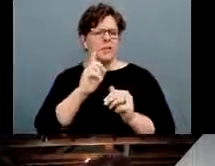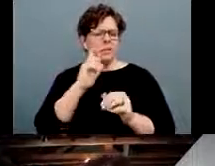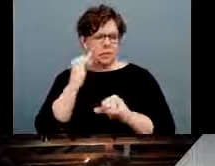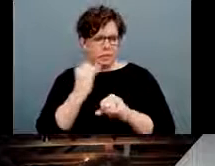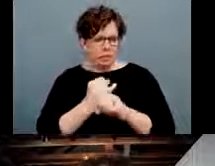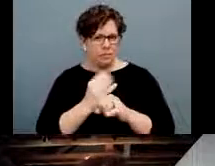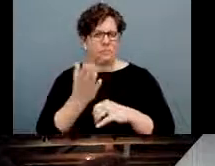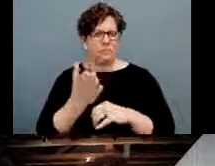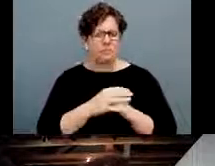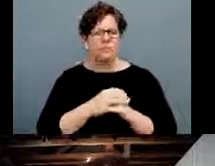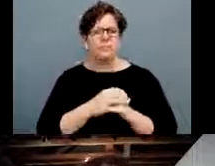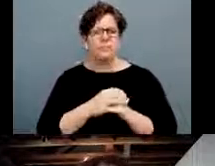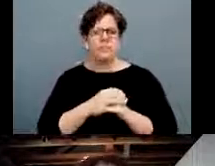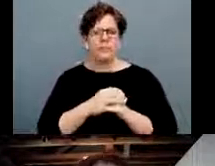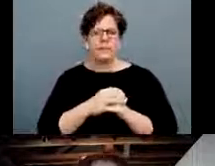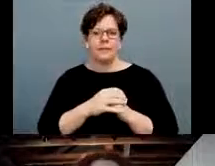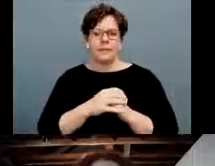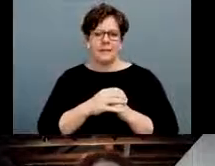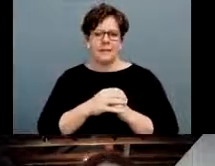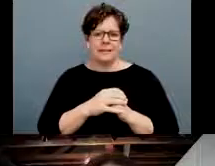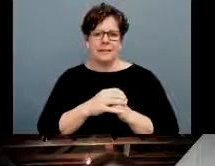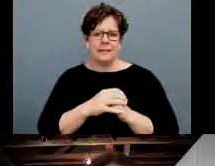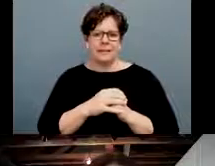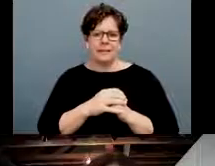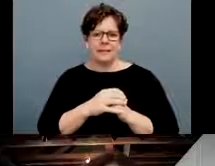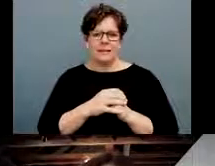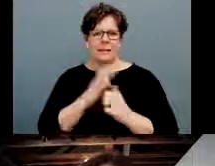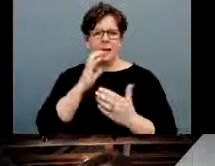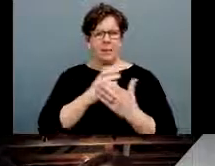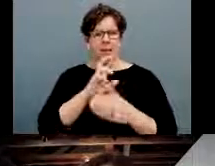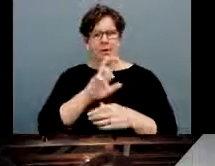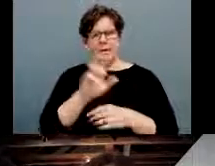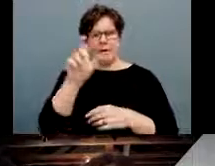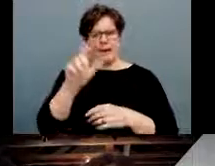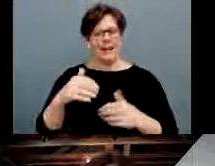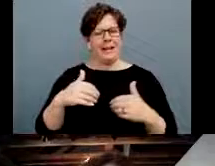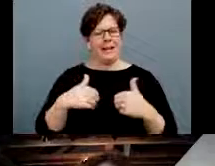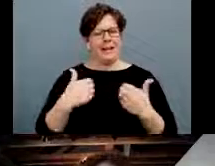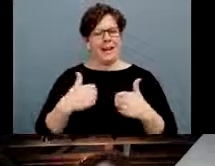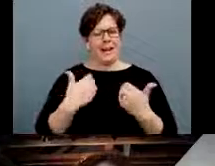And this picture here on the right shows a young and